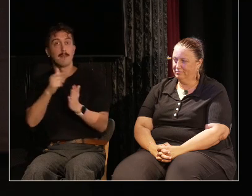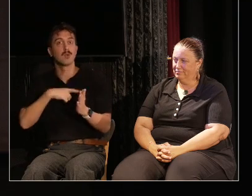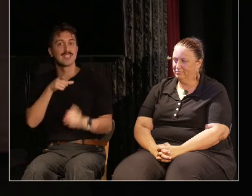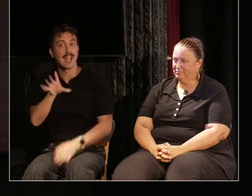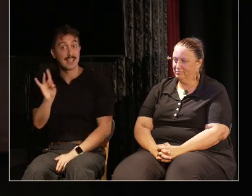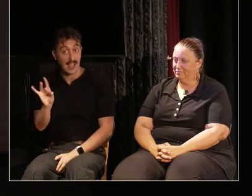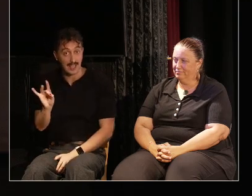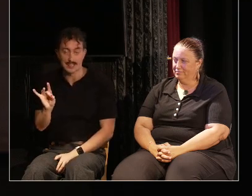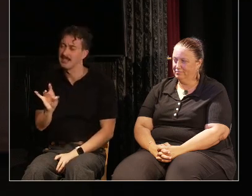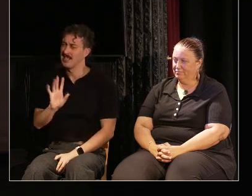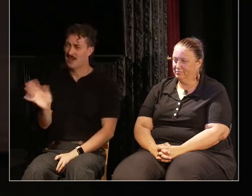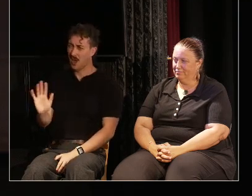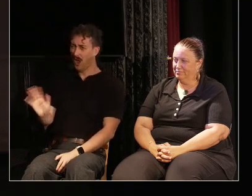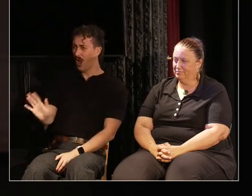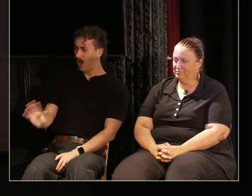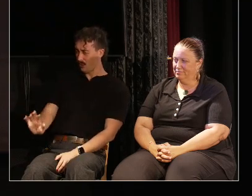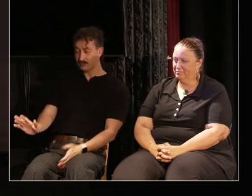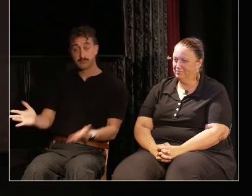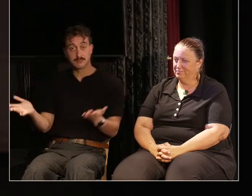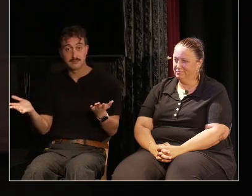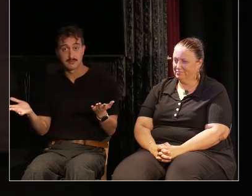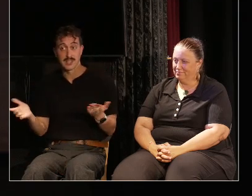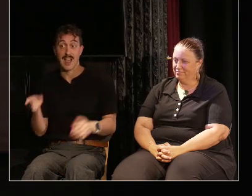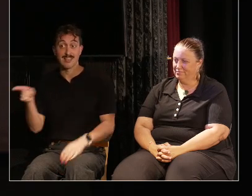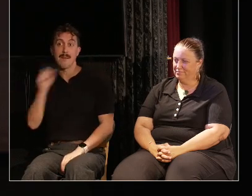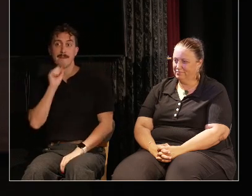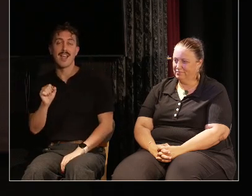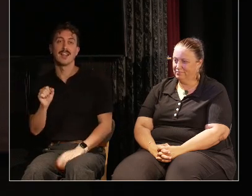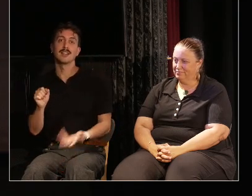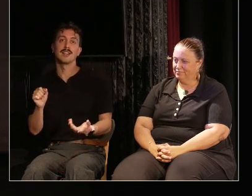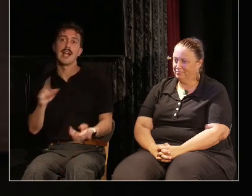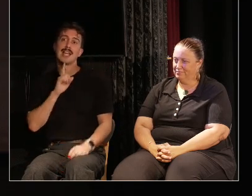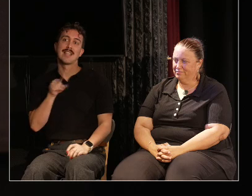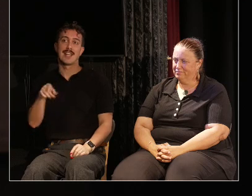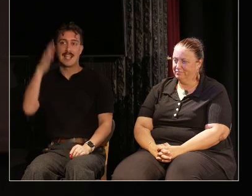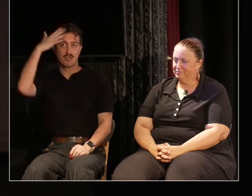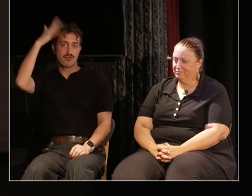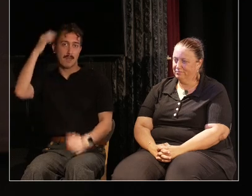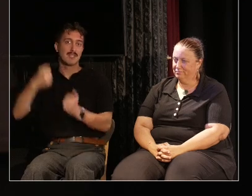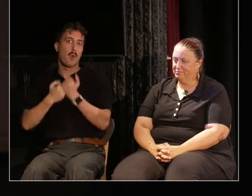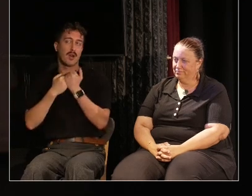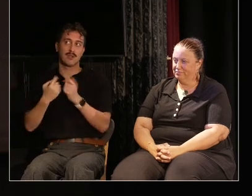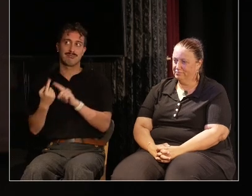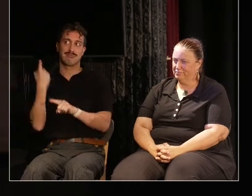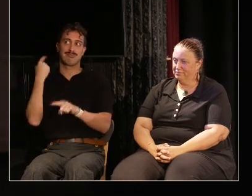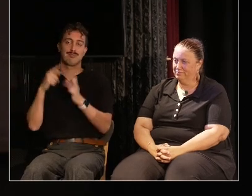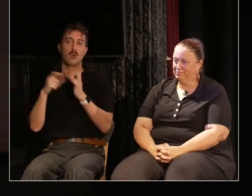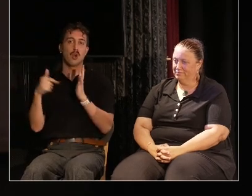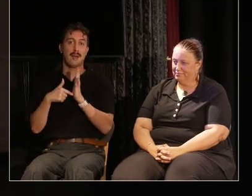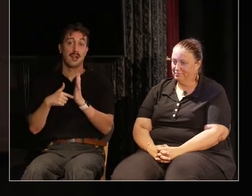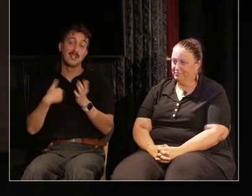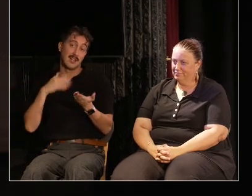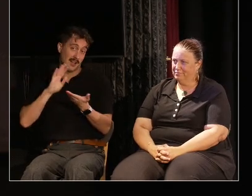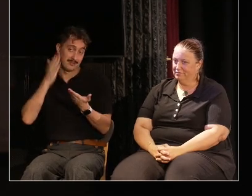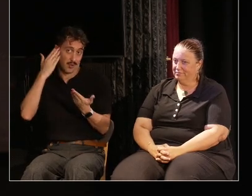like, no, so even this guy he was not, I think he said he was actually a Trump supporter. This is back in October. I don't know if he still is. But,